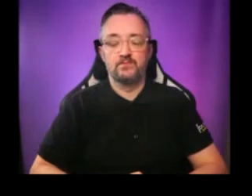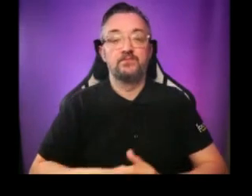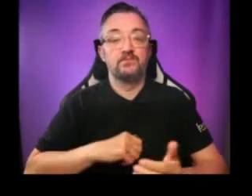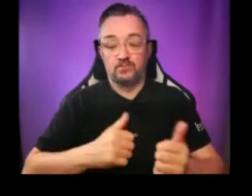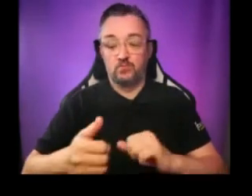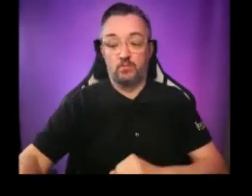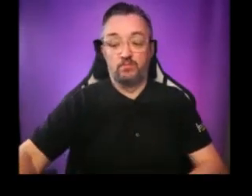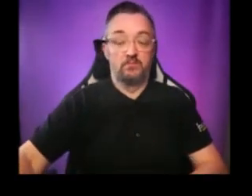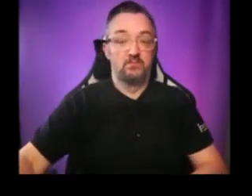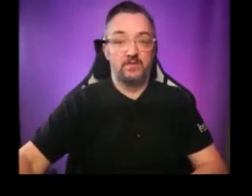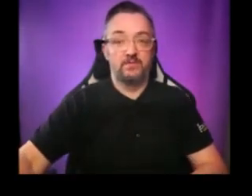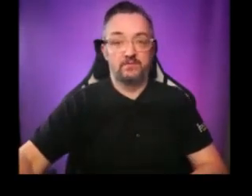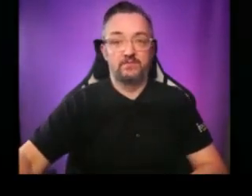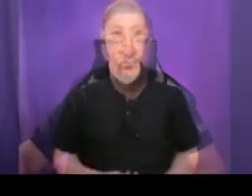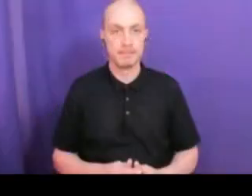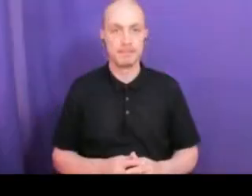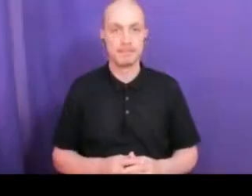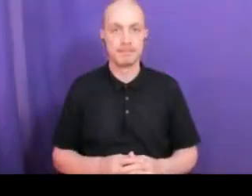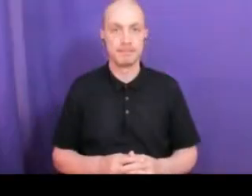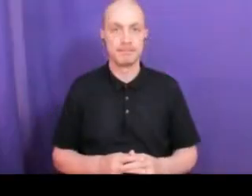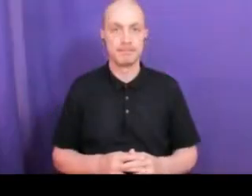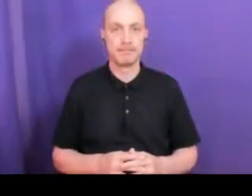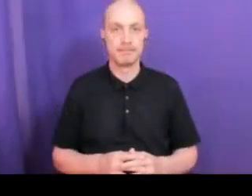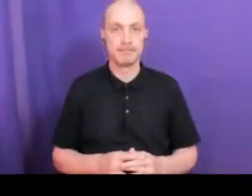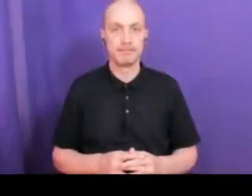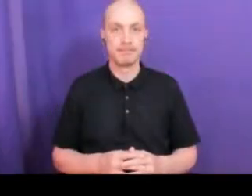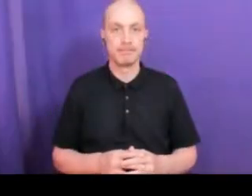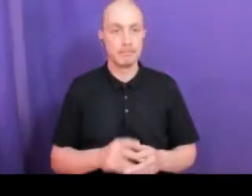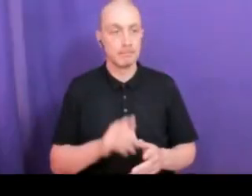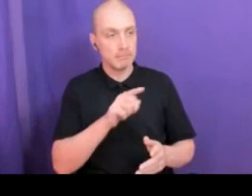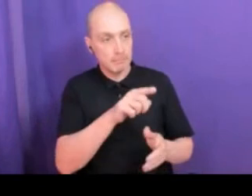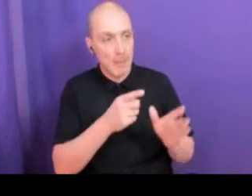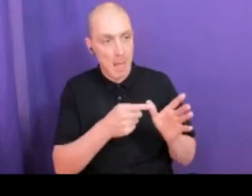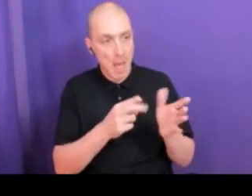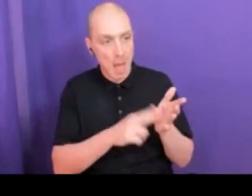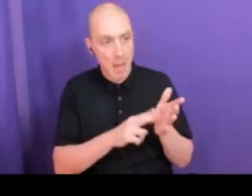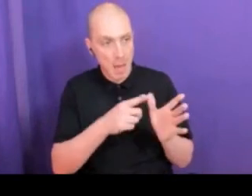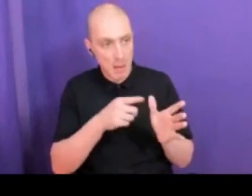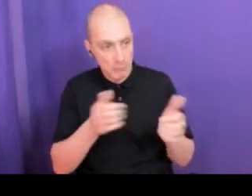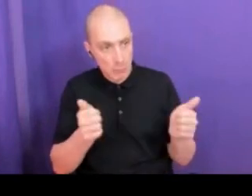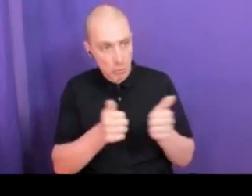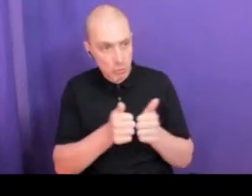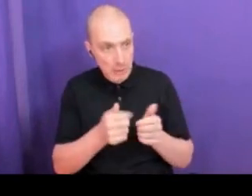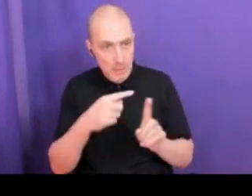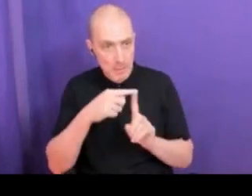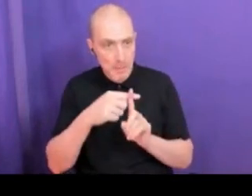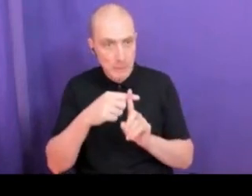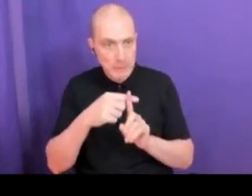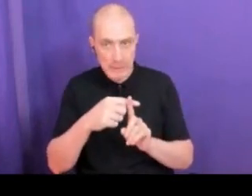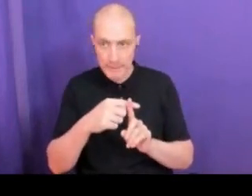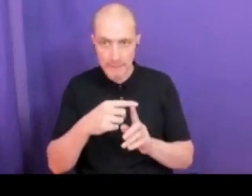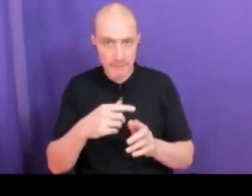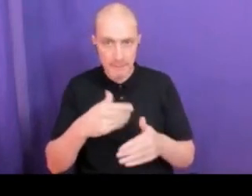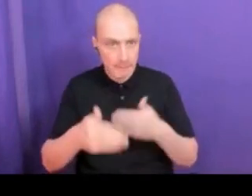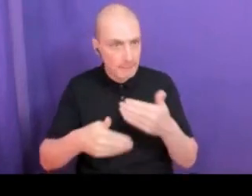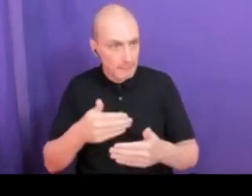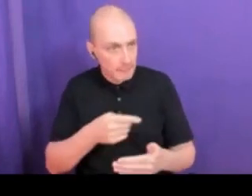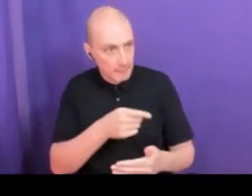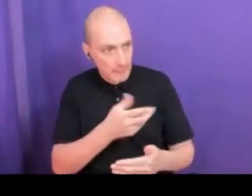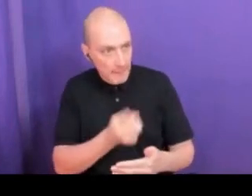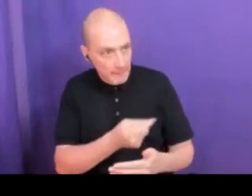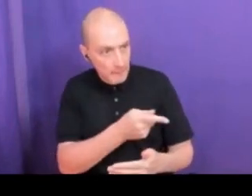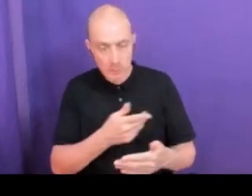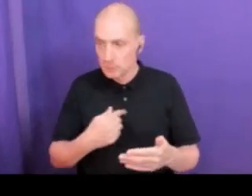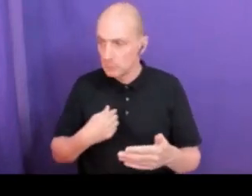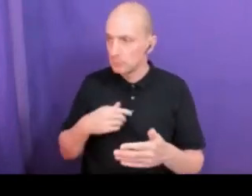you found a similar kind of positive reaction to talking across these sectors, or what's your been experience? Yeah, I mean, I would say it's been